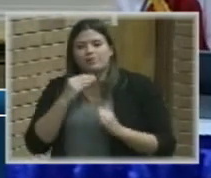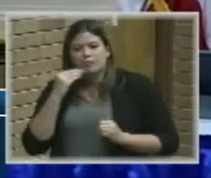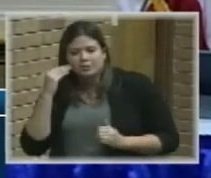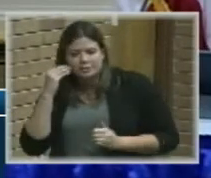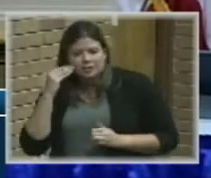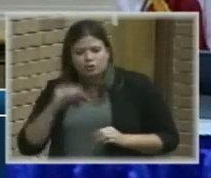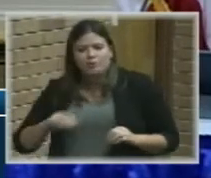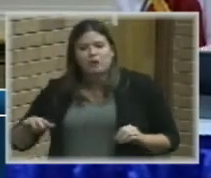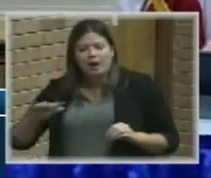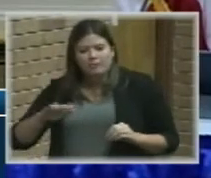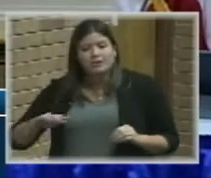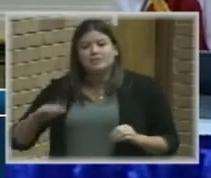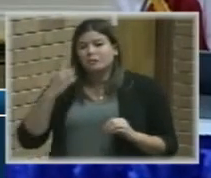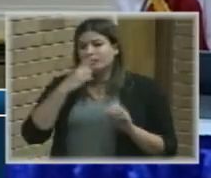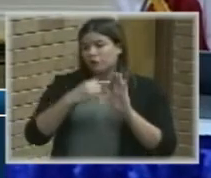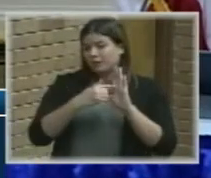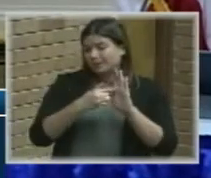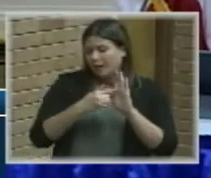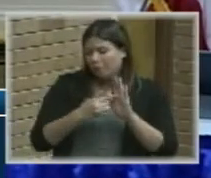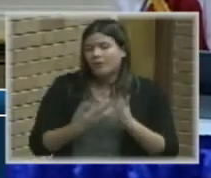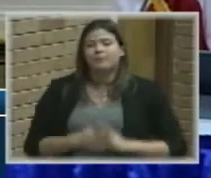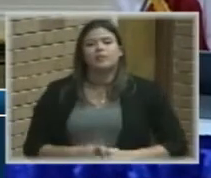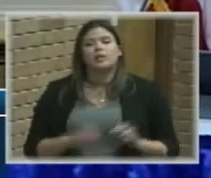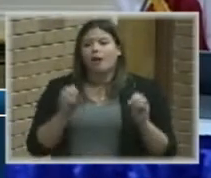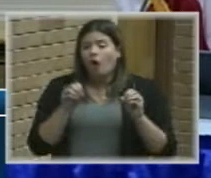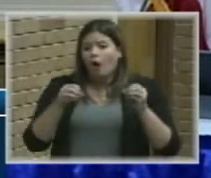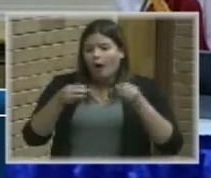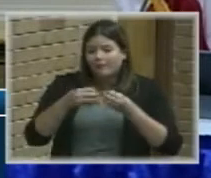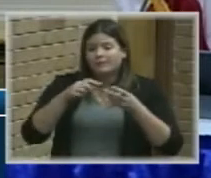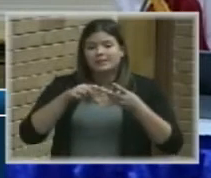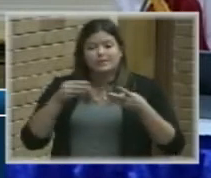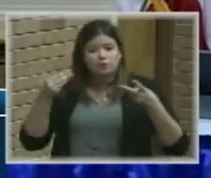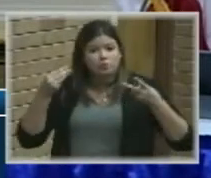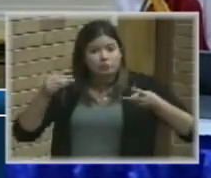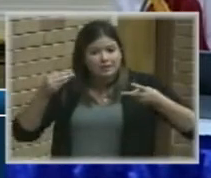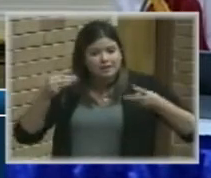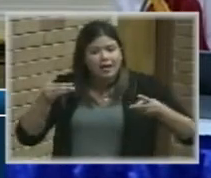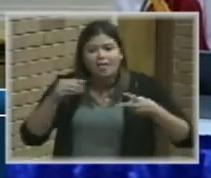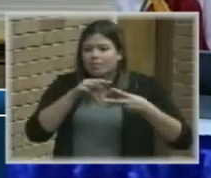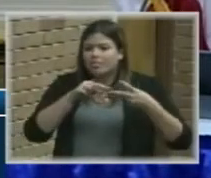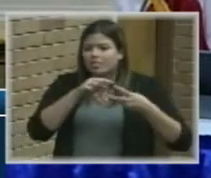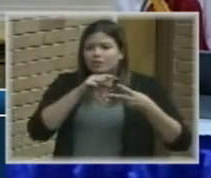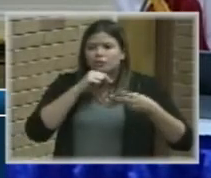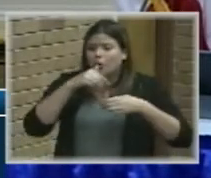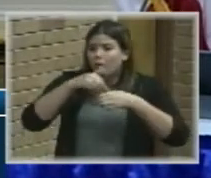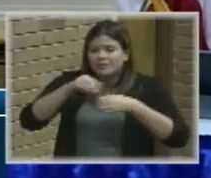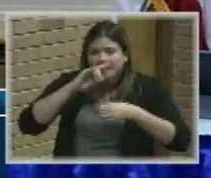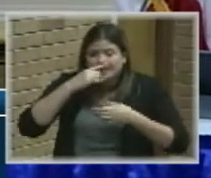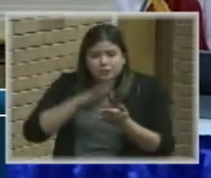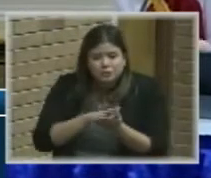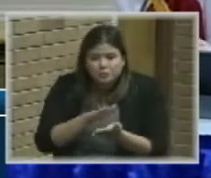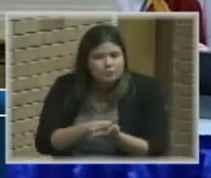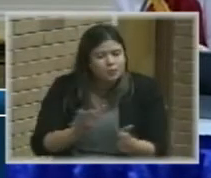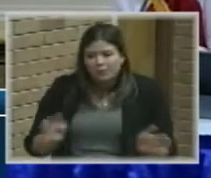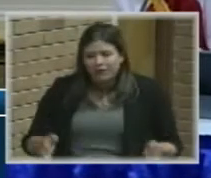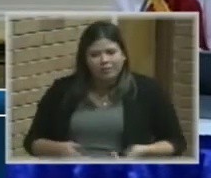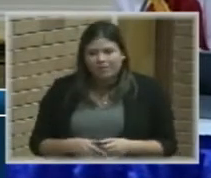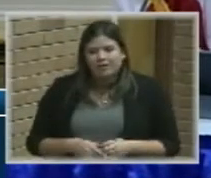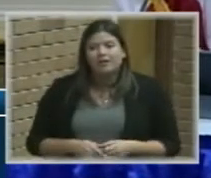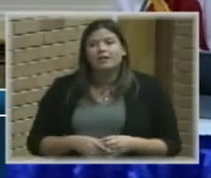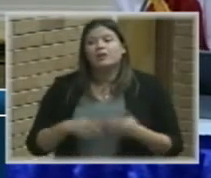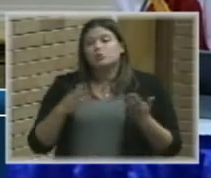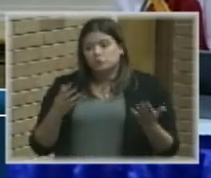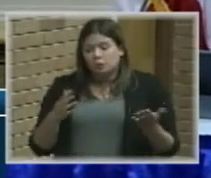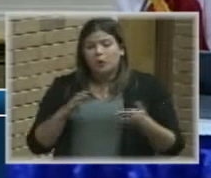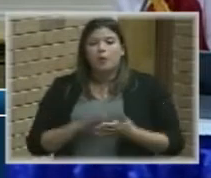For example, as we all know, offices and retail facilities don't send any kids to school. So when a